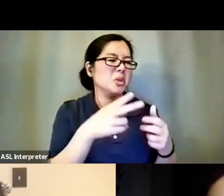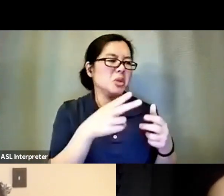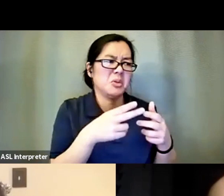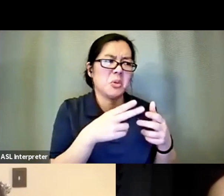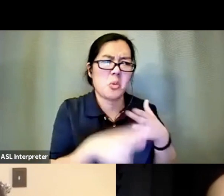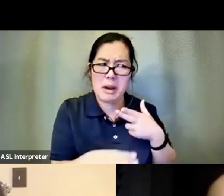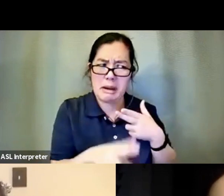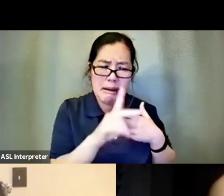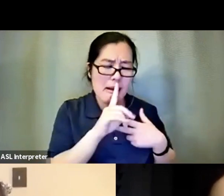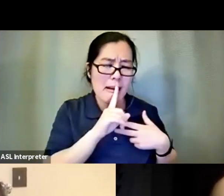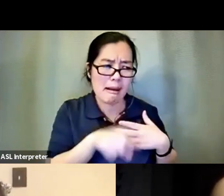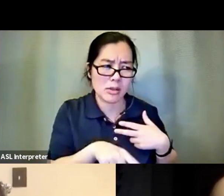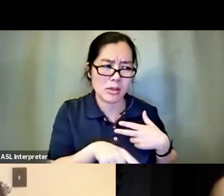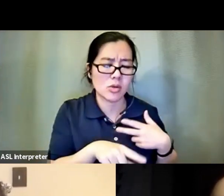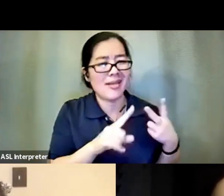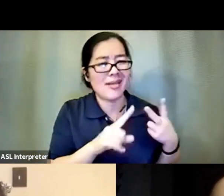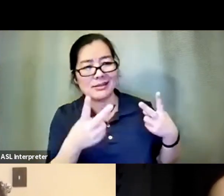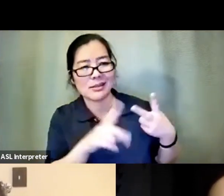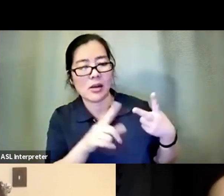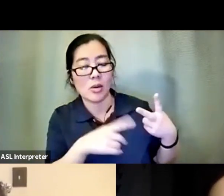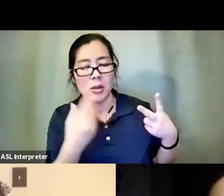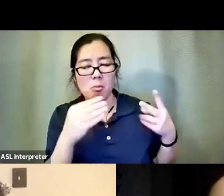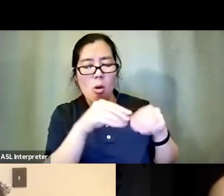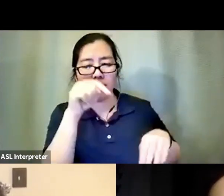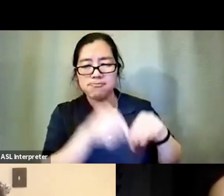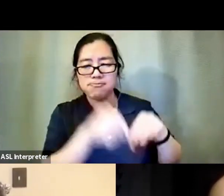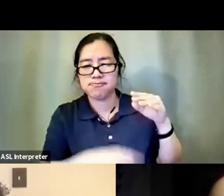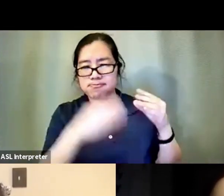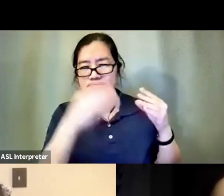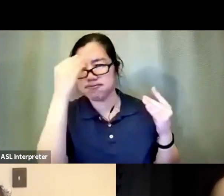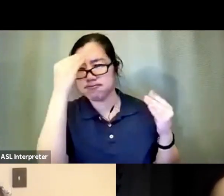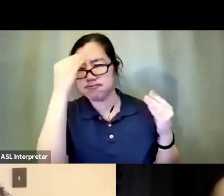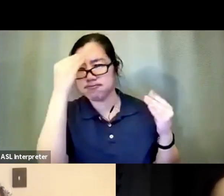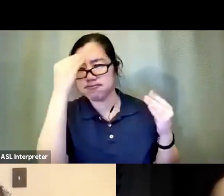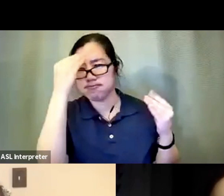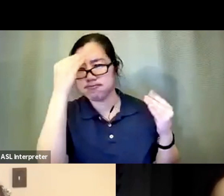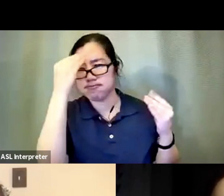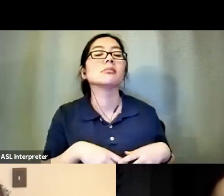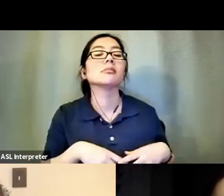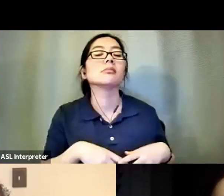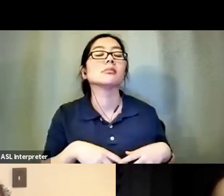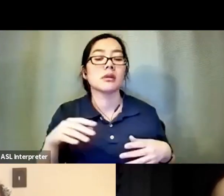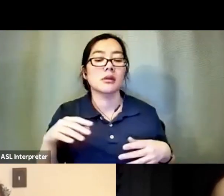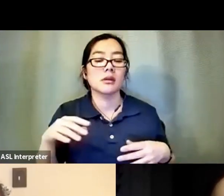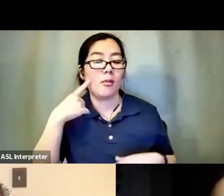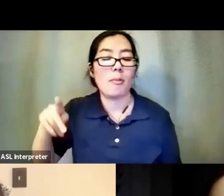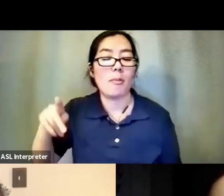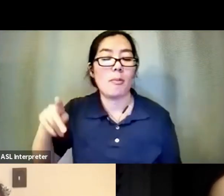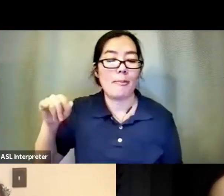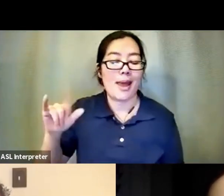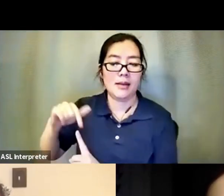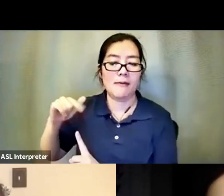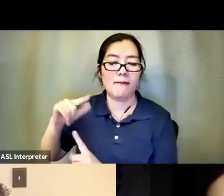one will, I think, require more thought and conversation, and then I'll invite Leah and Alice to also chime in. So the first